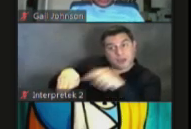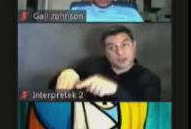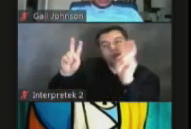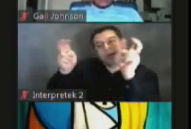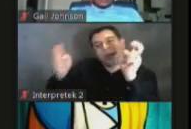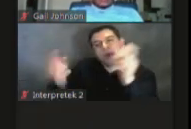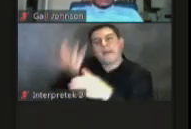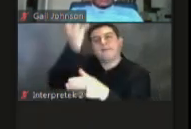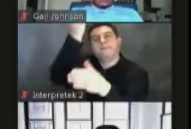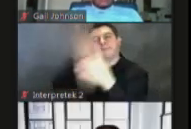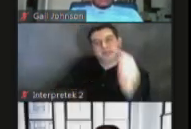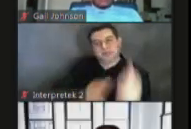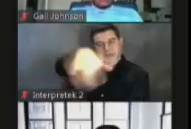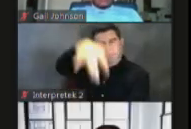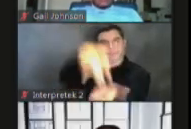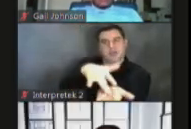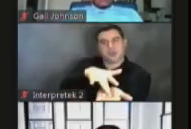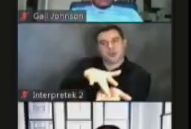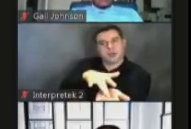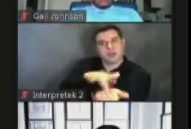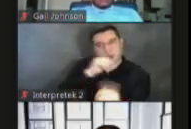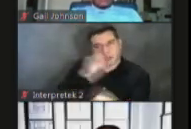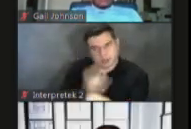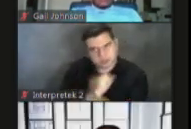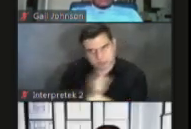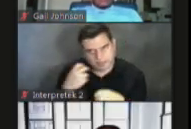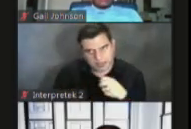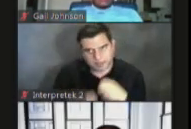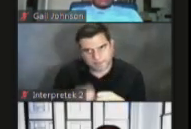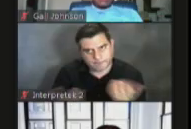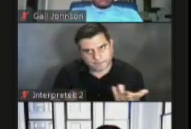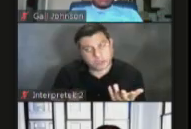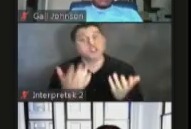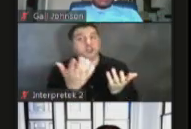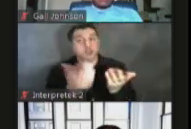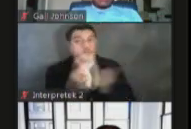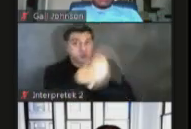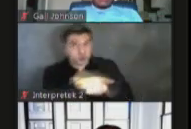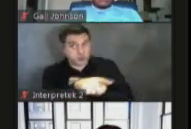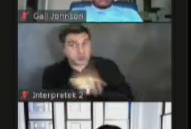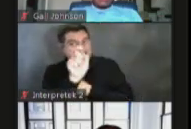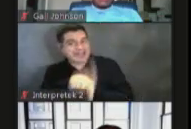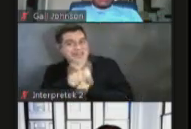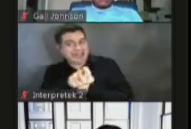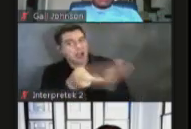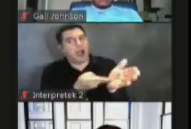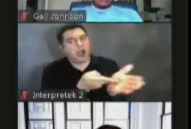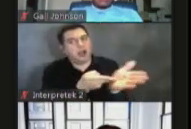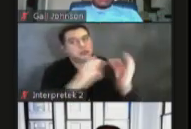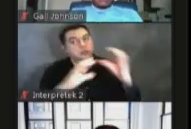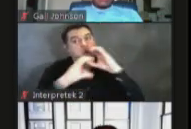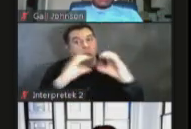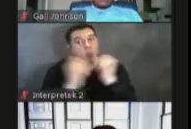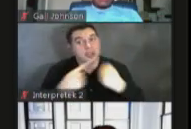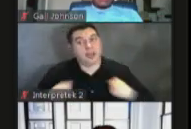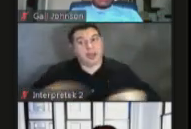have. Instead, I think you need to have an honest conversation with us, the residents of Gainesville,